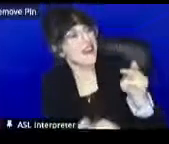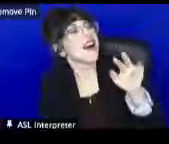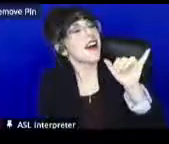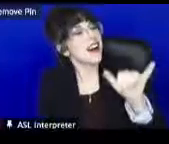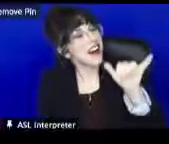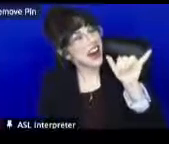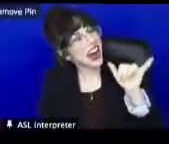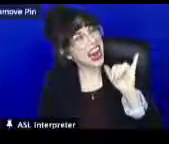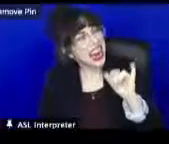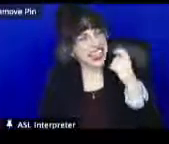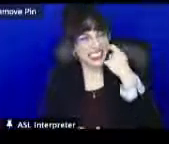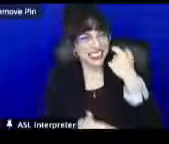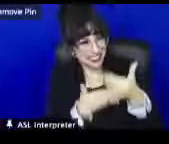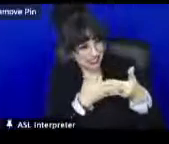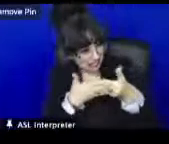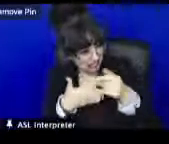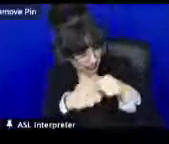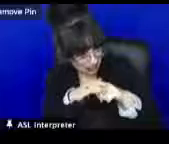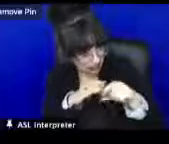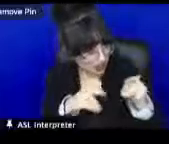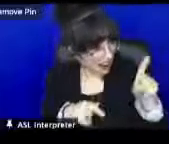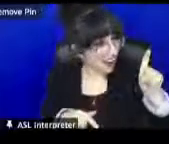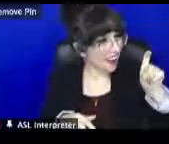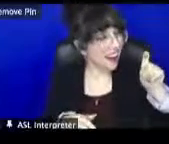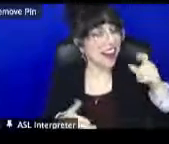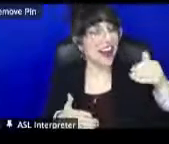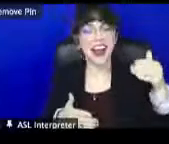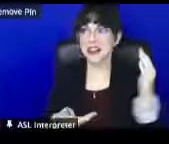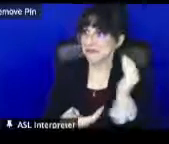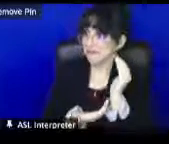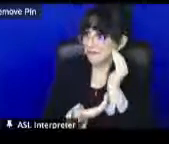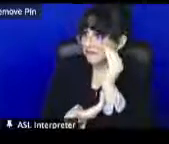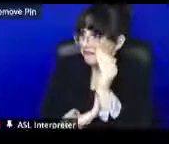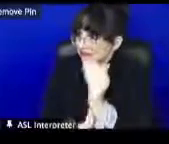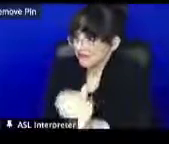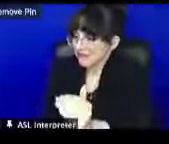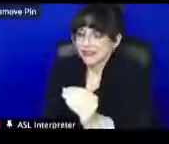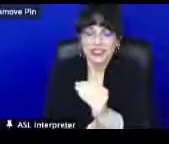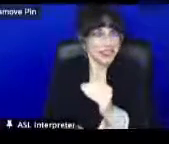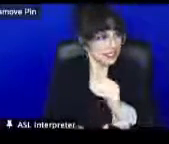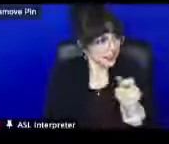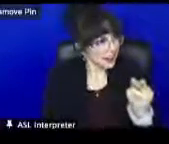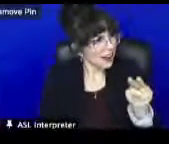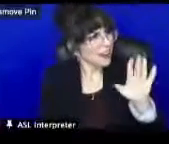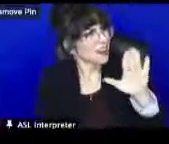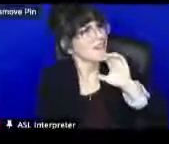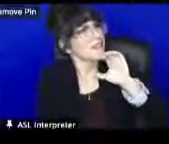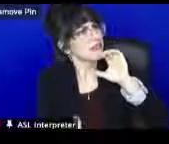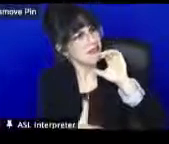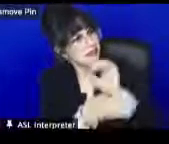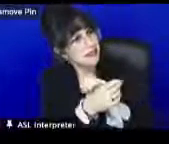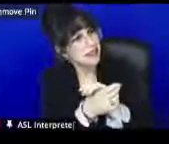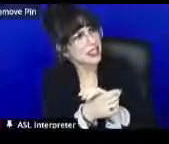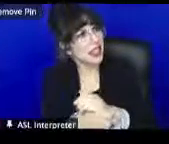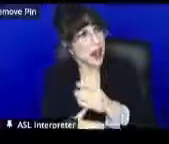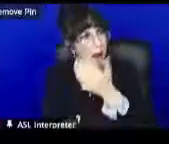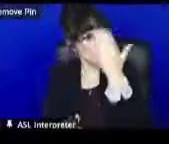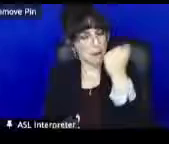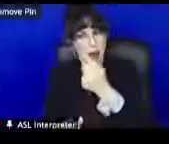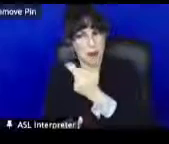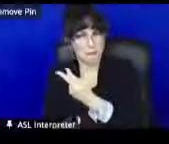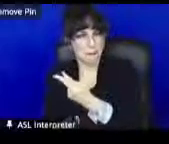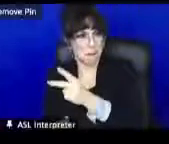our newborn. And they took an even greater interest in my wife because they were whispering to each other, oh,